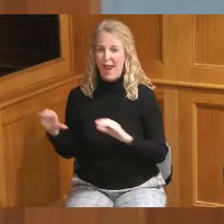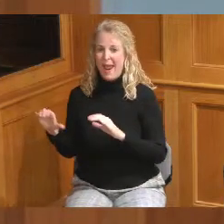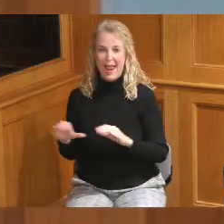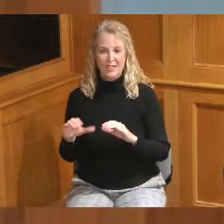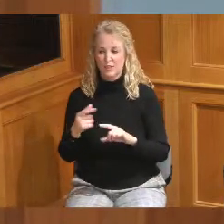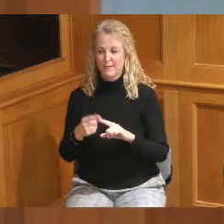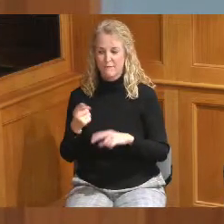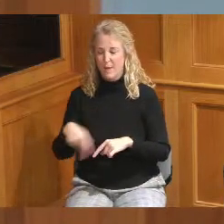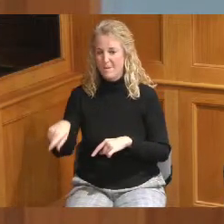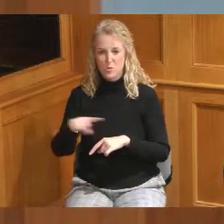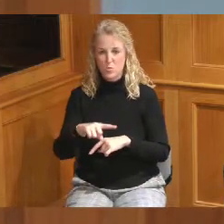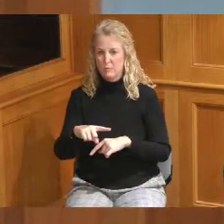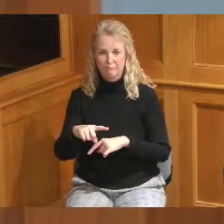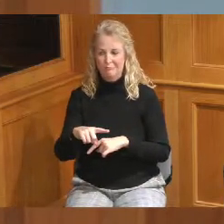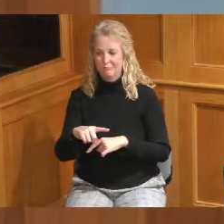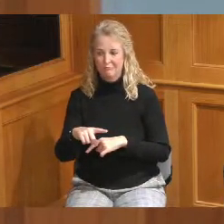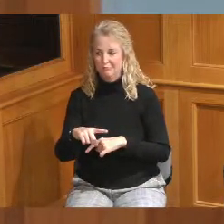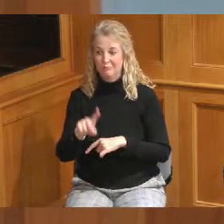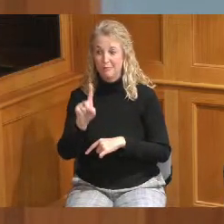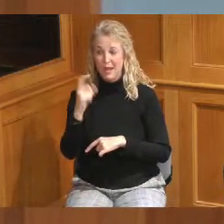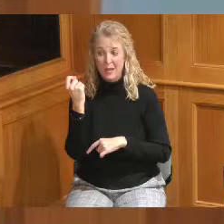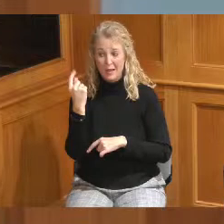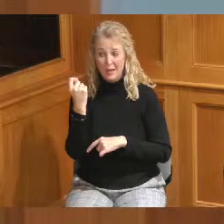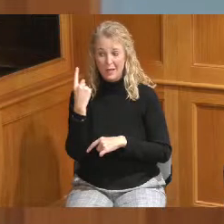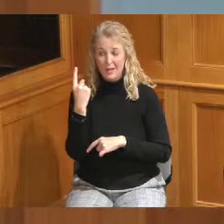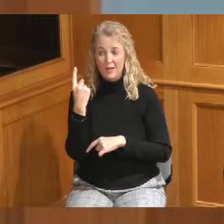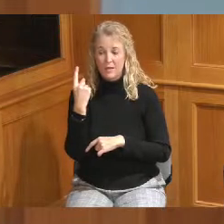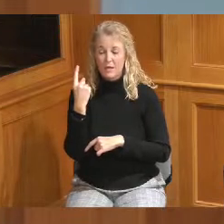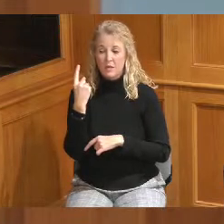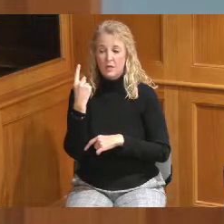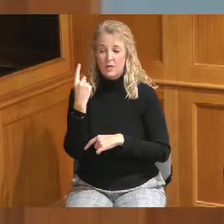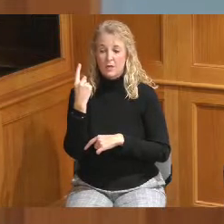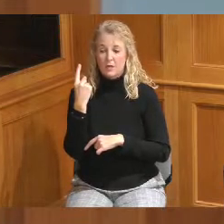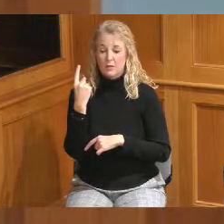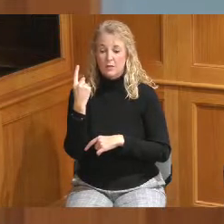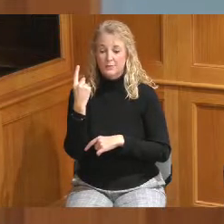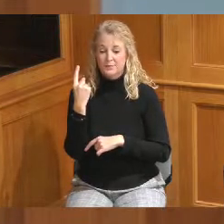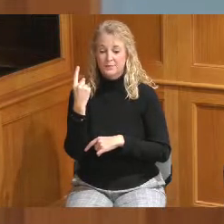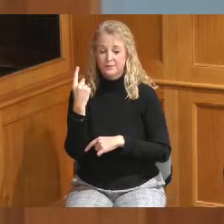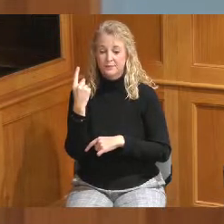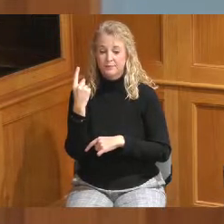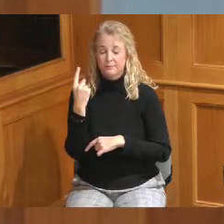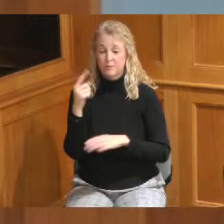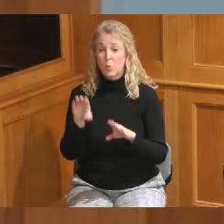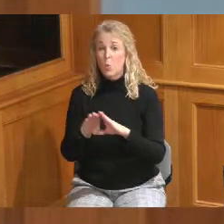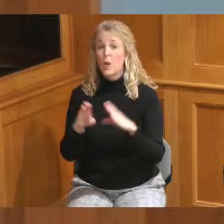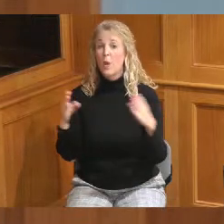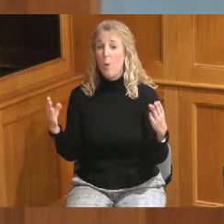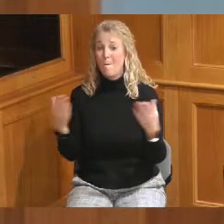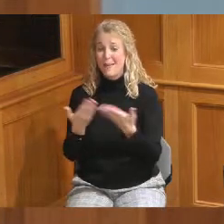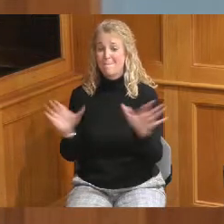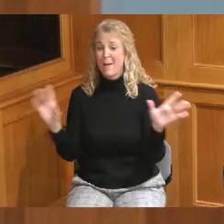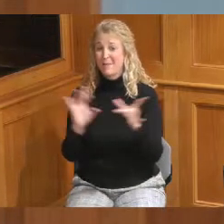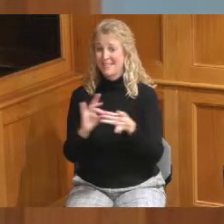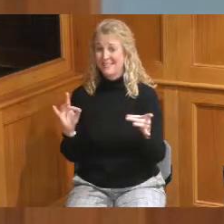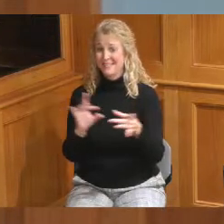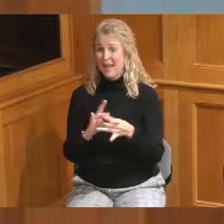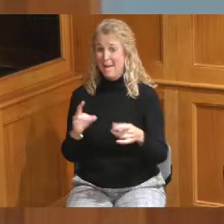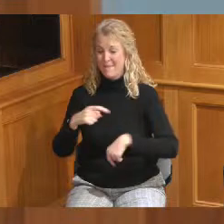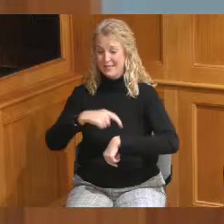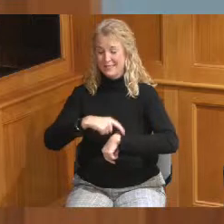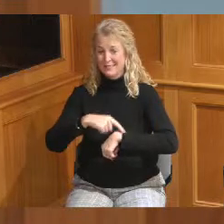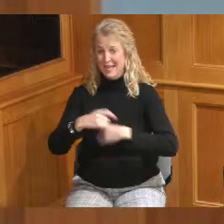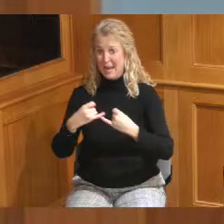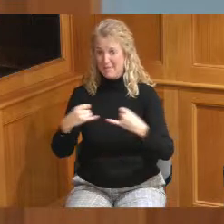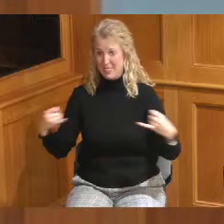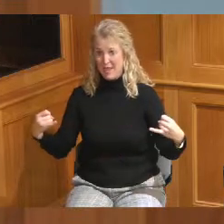the board today, of course. However, just so you know that we did open up the public comment period for the